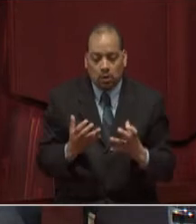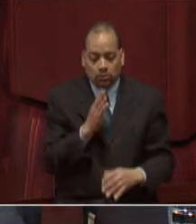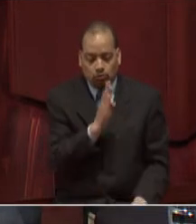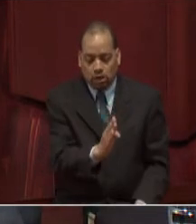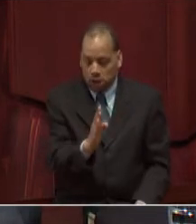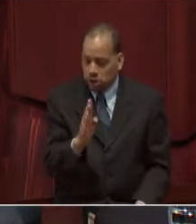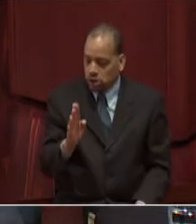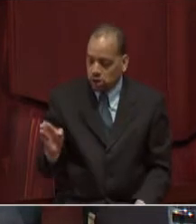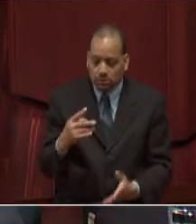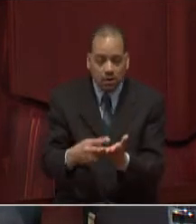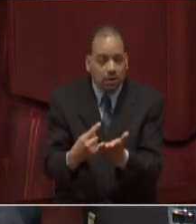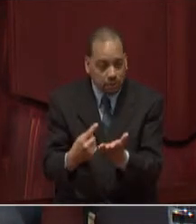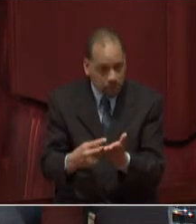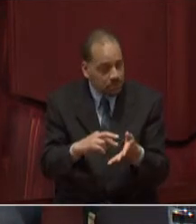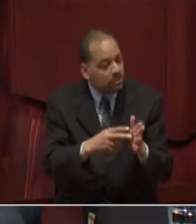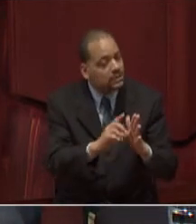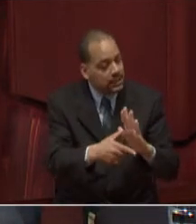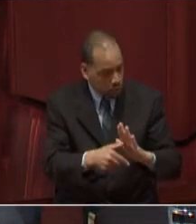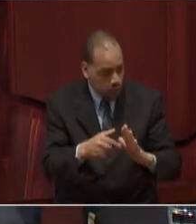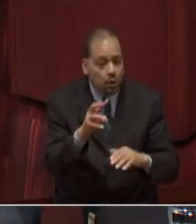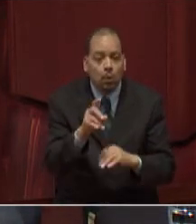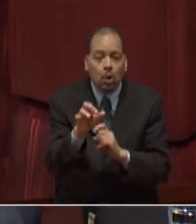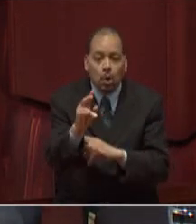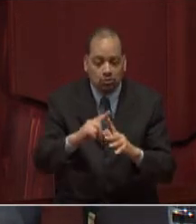came on and the chiefs became more